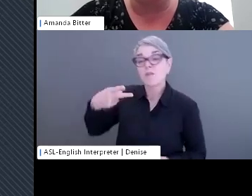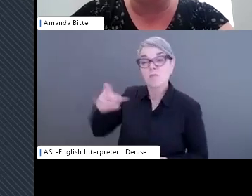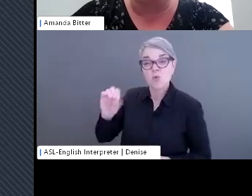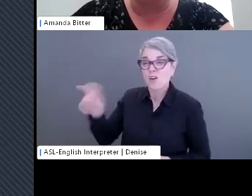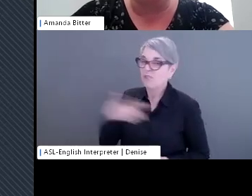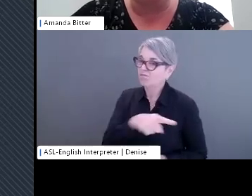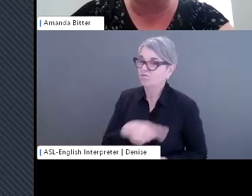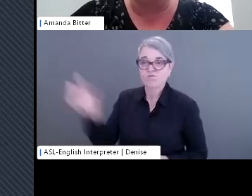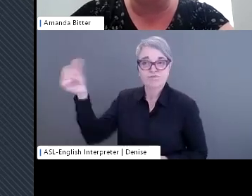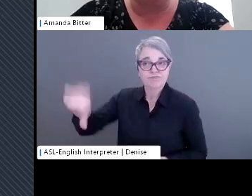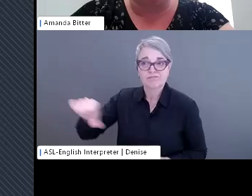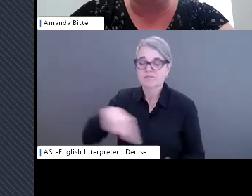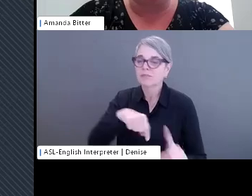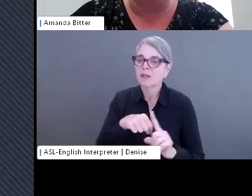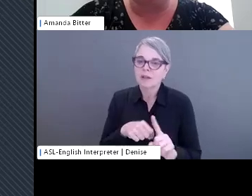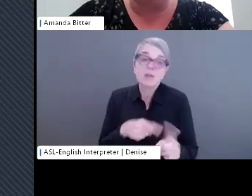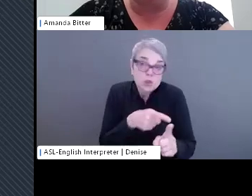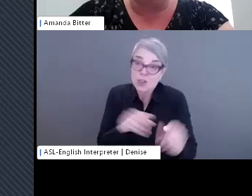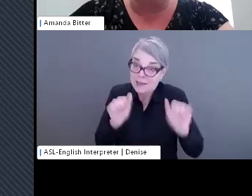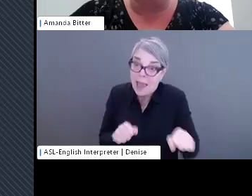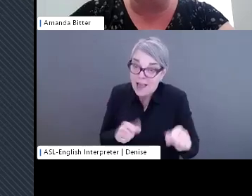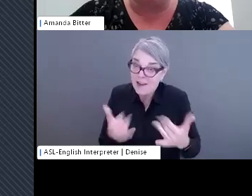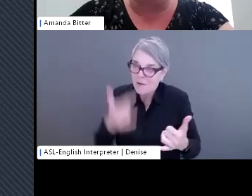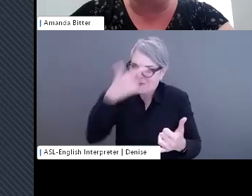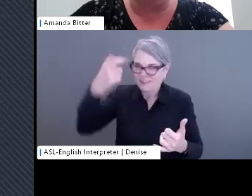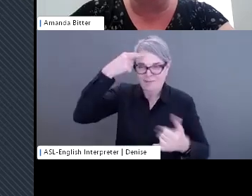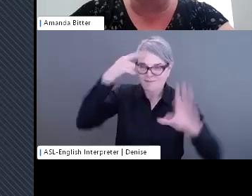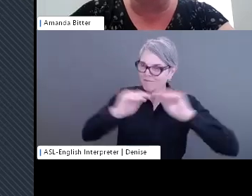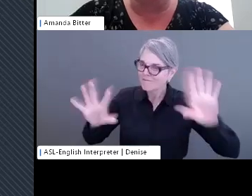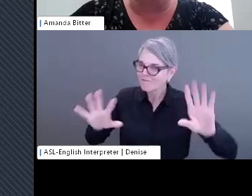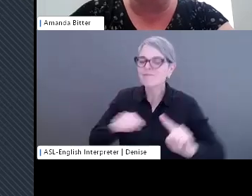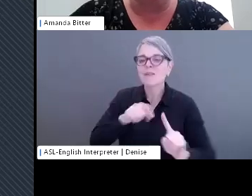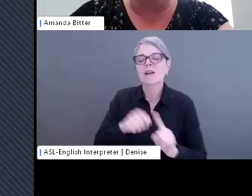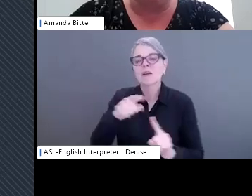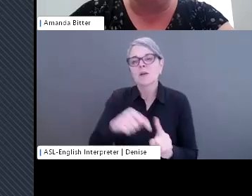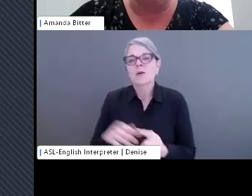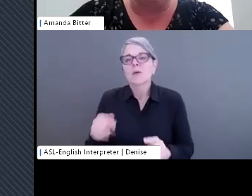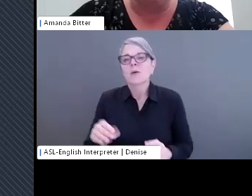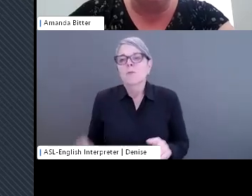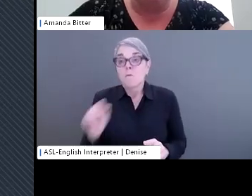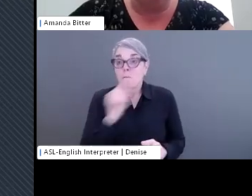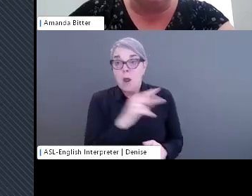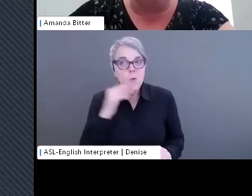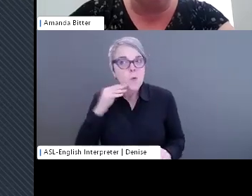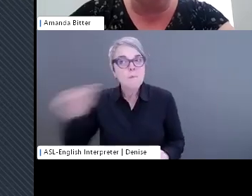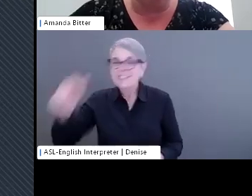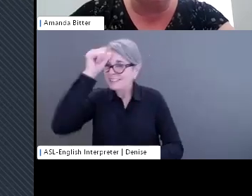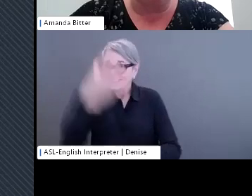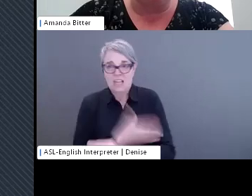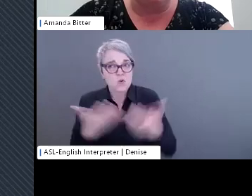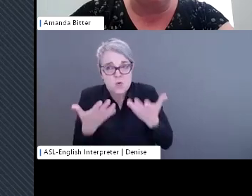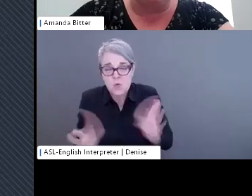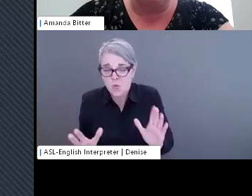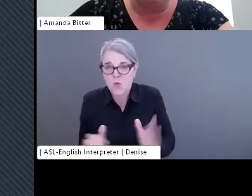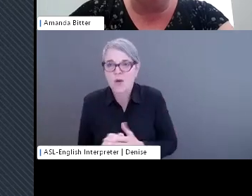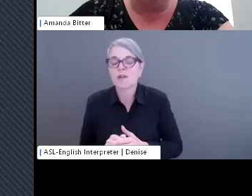now capable of doing because they're deeming her capable. And she moves back home against her son Peter's wishes. Donald, who's been staying